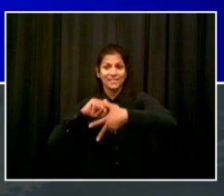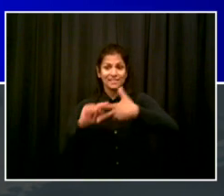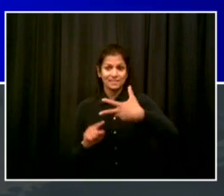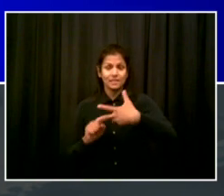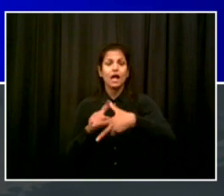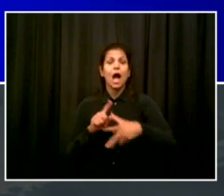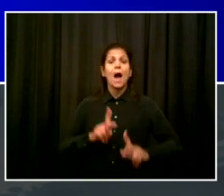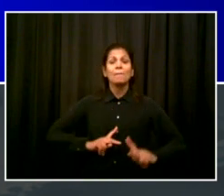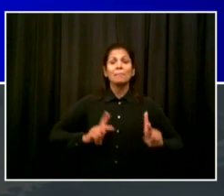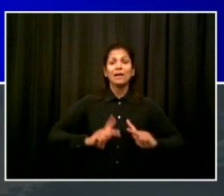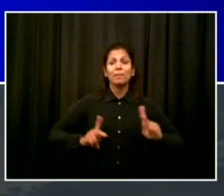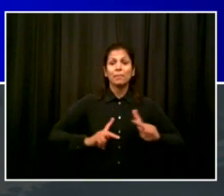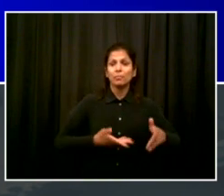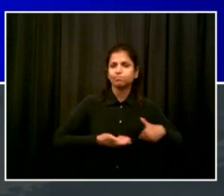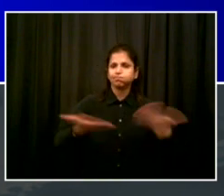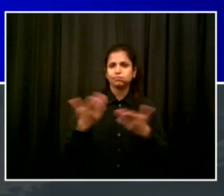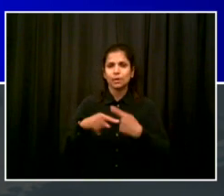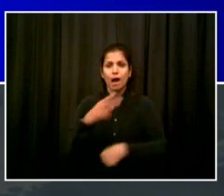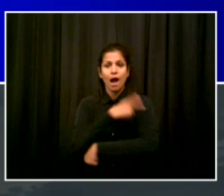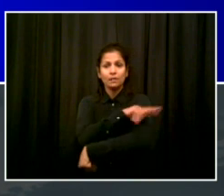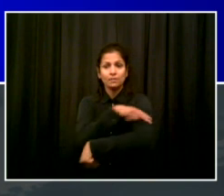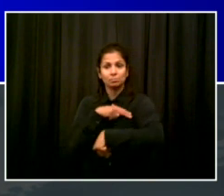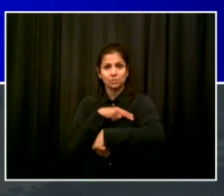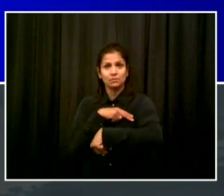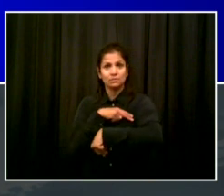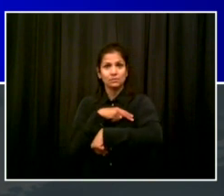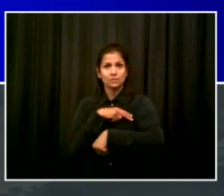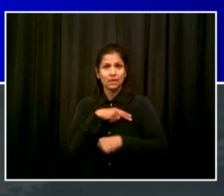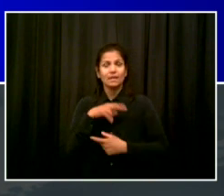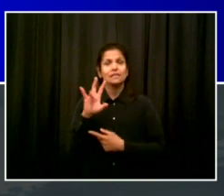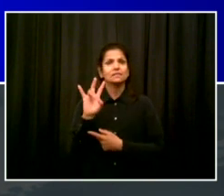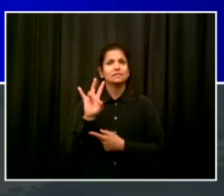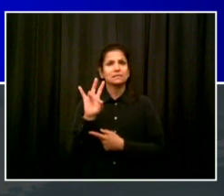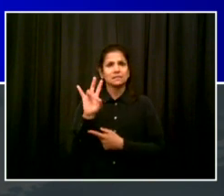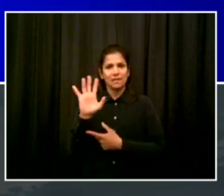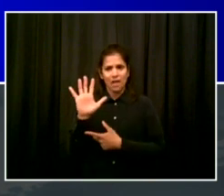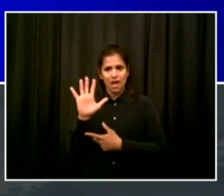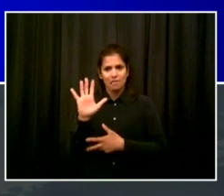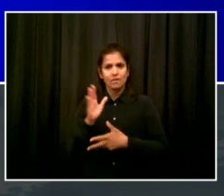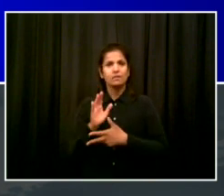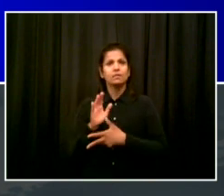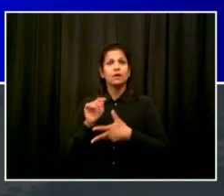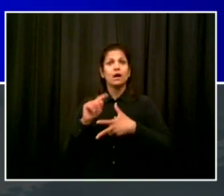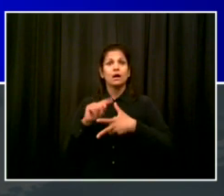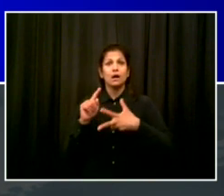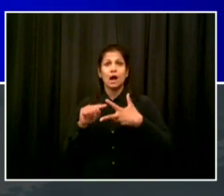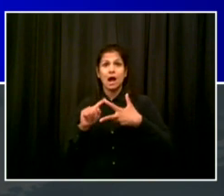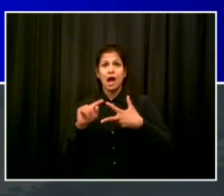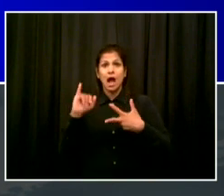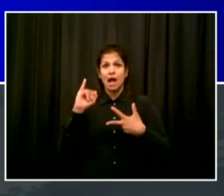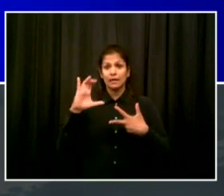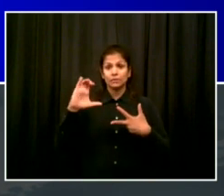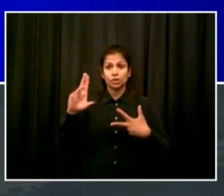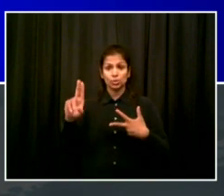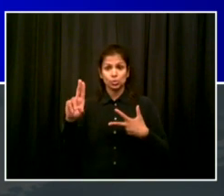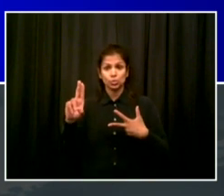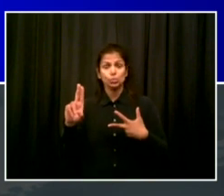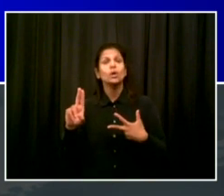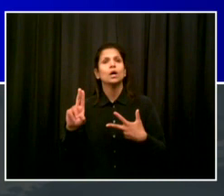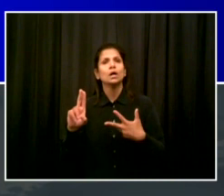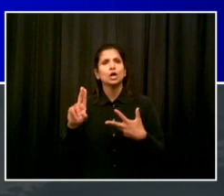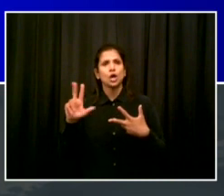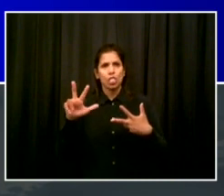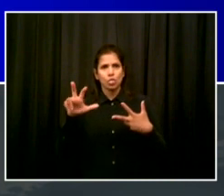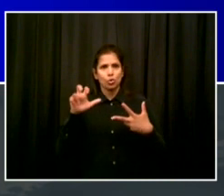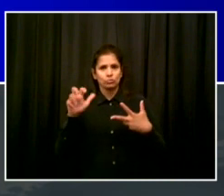number of people in health and hospitals ICUs, threshold 375. Today's report, 314 patients. And people